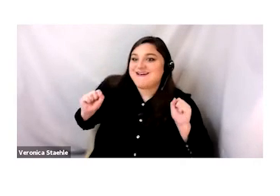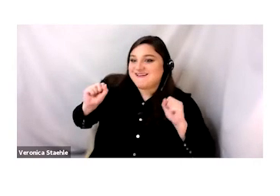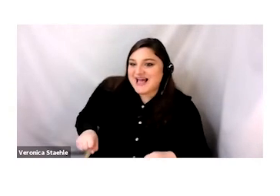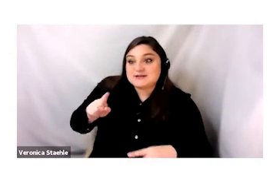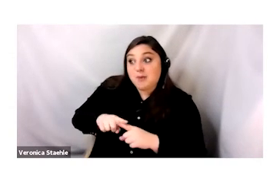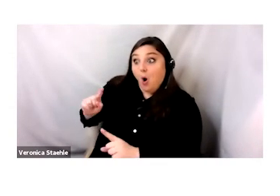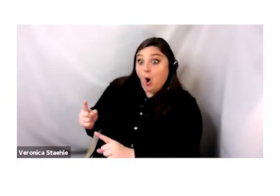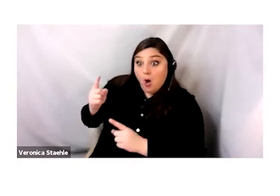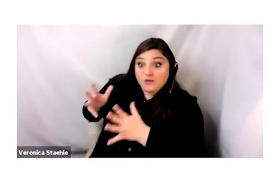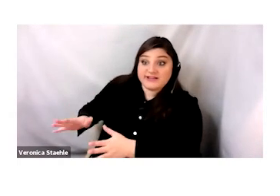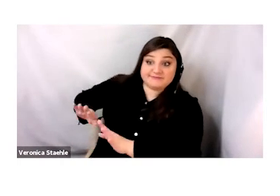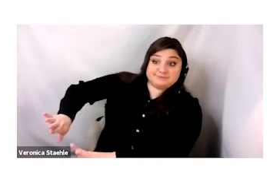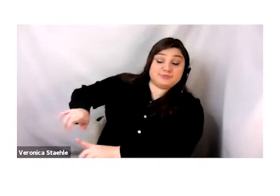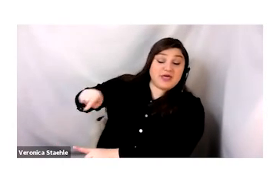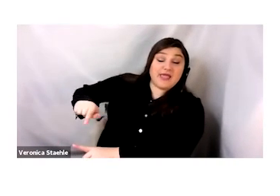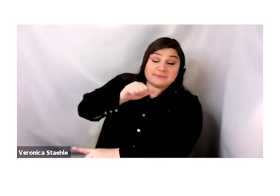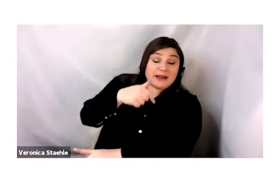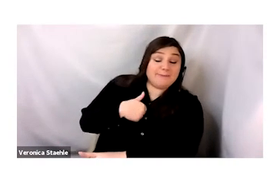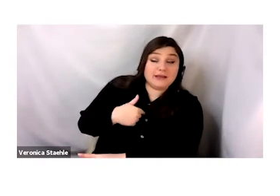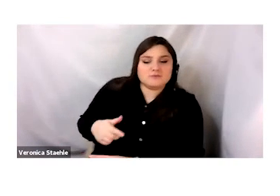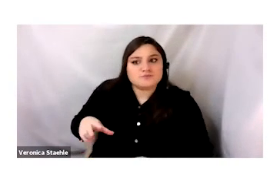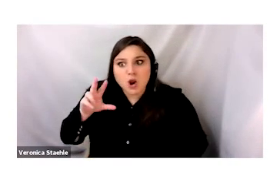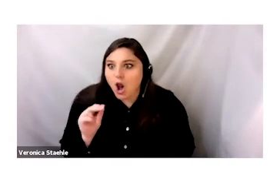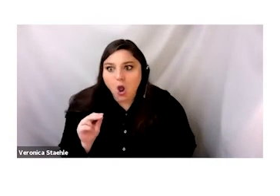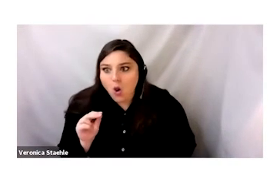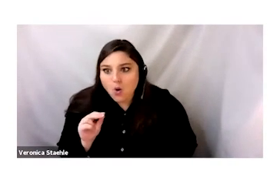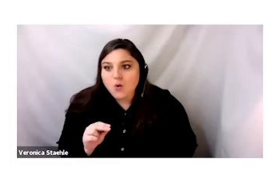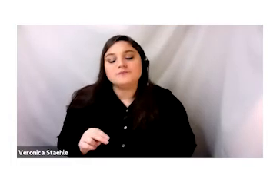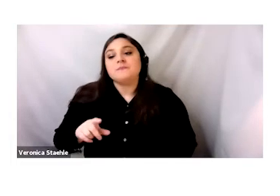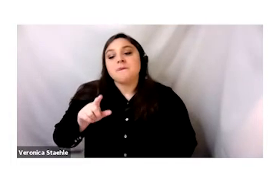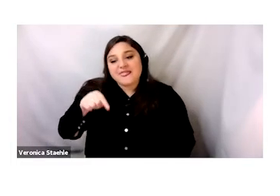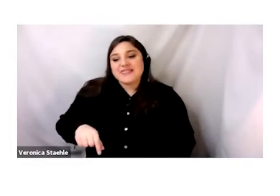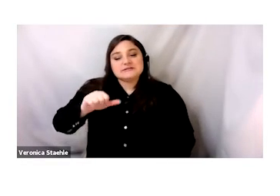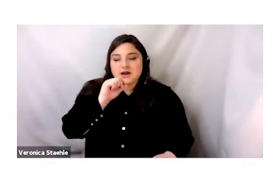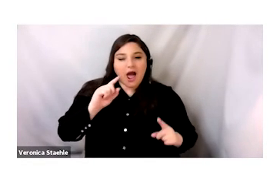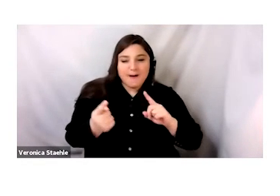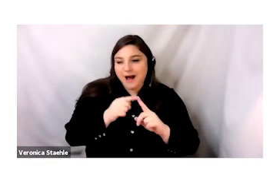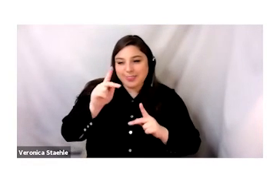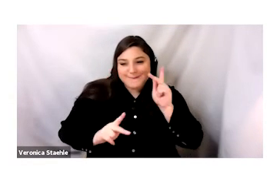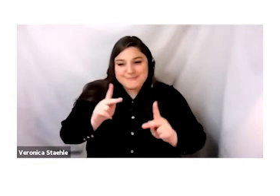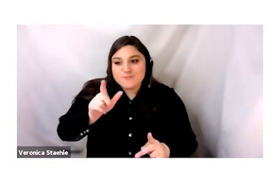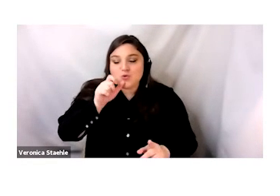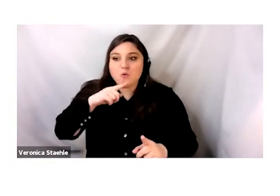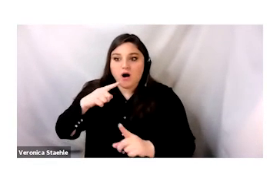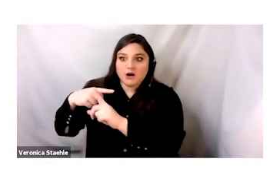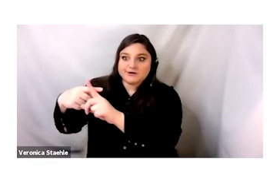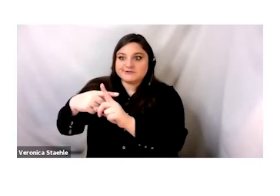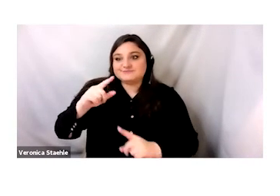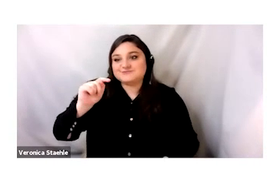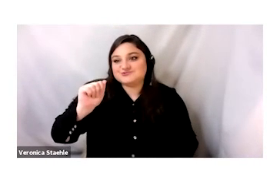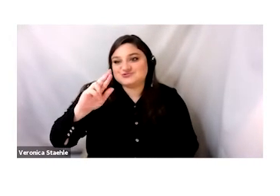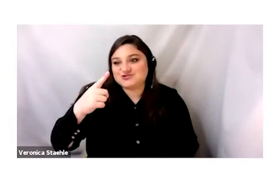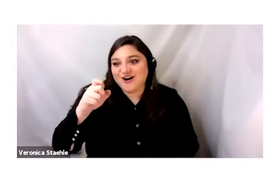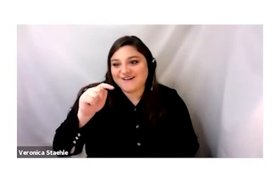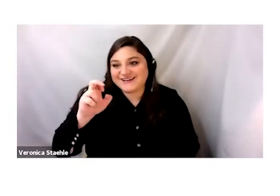intentionally talk to groups about, and saying it is not just the folks that are quote unquote targeted, even though I don't like that